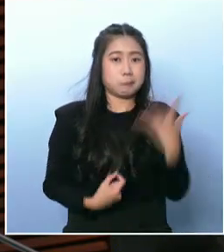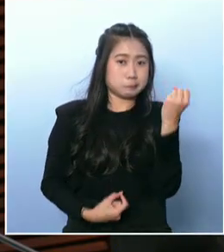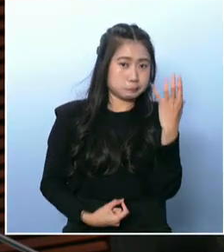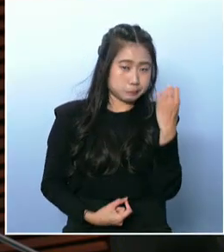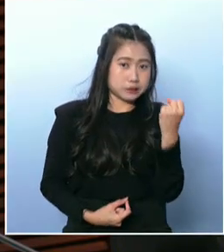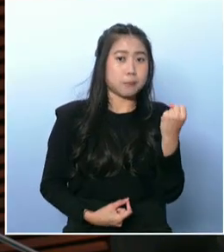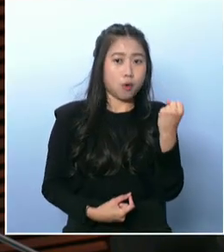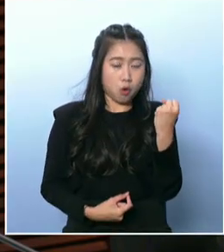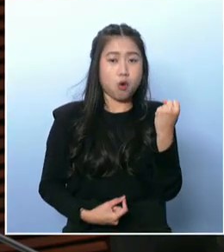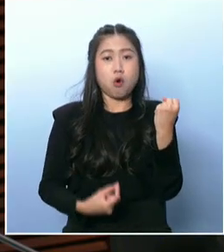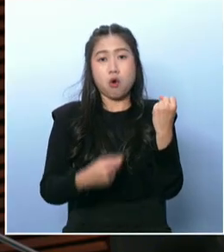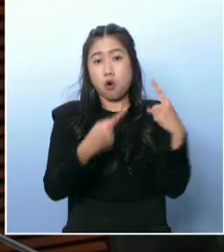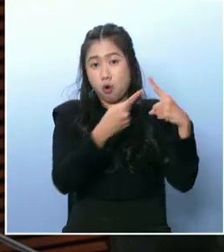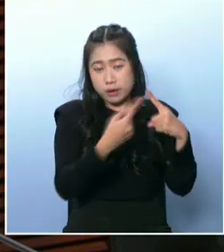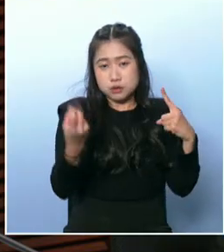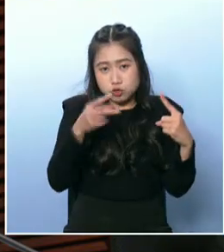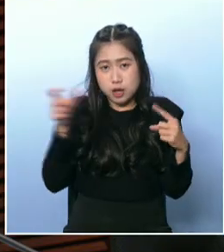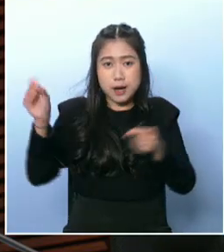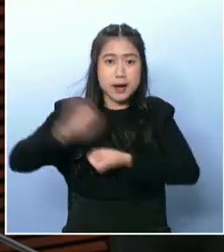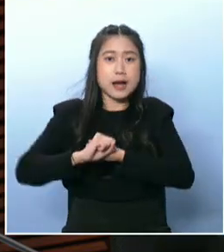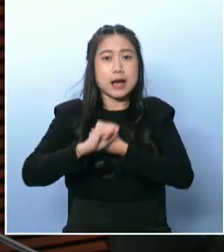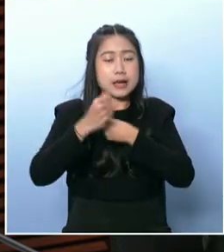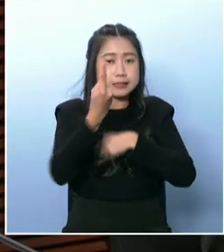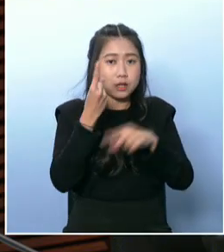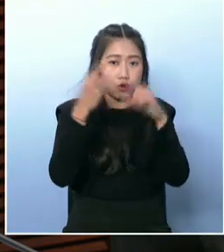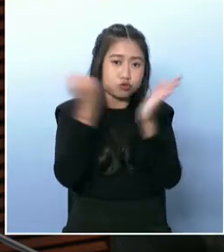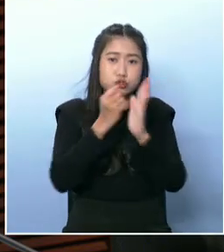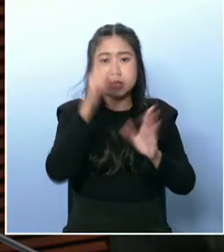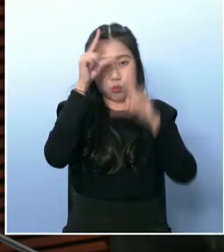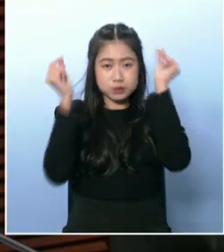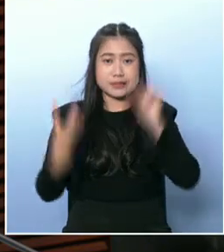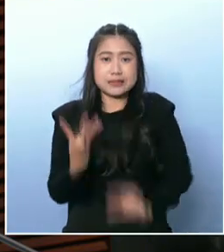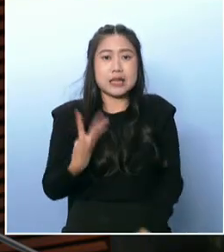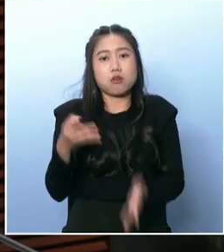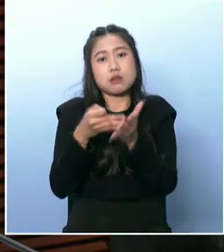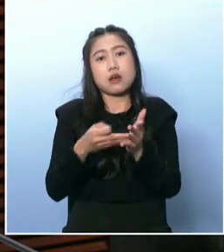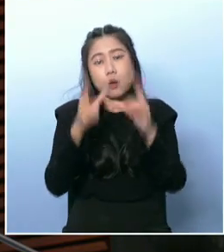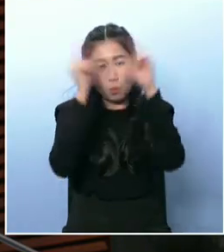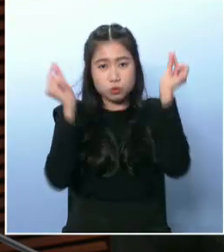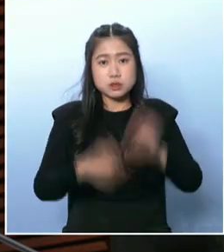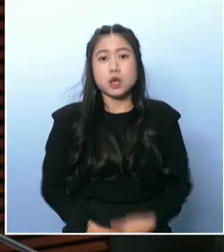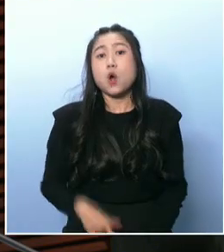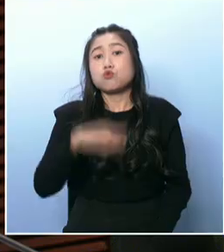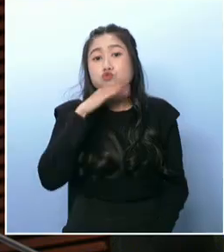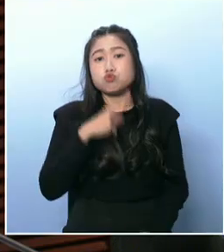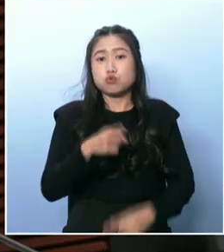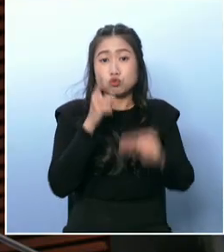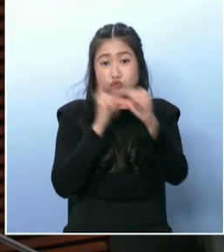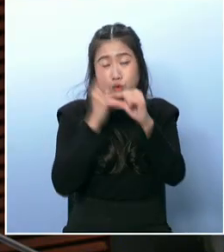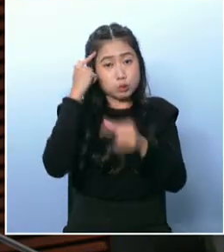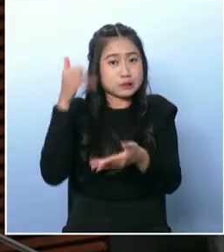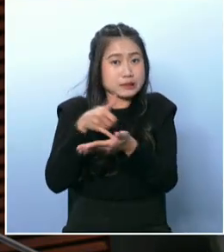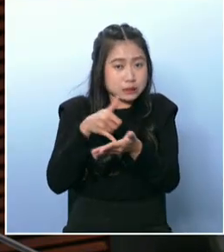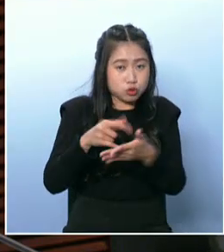intellectual disability, for every 50 patients, there is 1 registered nurse and 4 enrolled nurse helping them. For